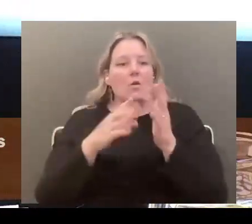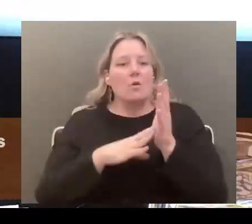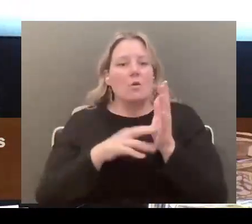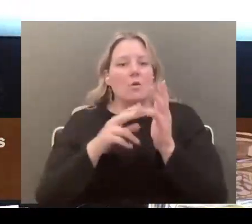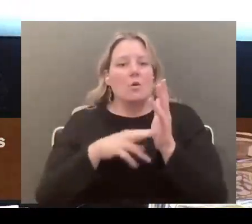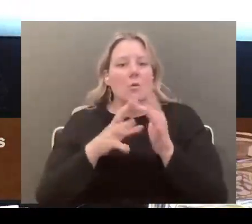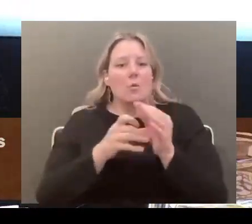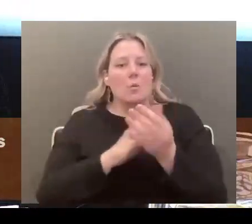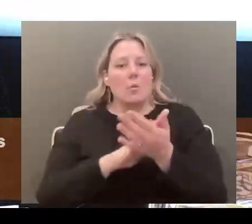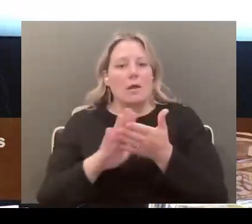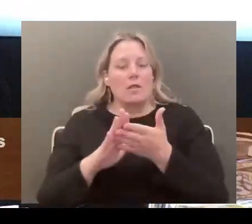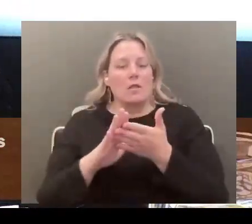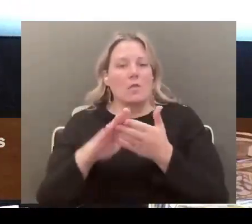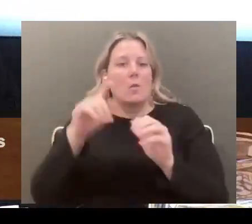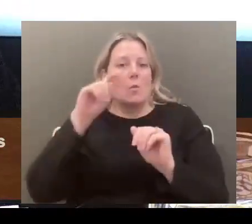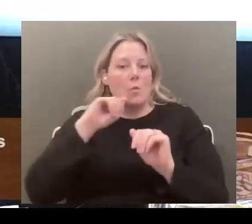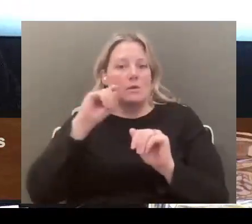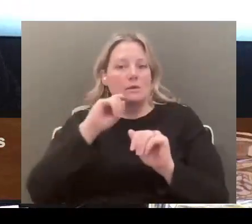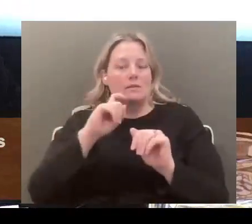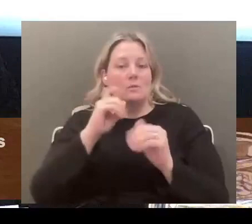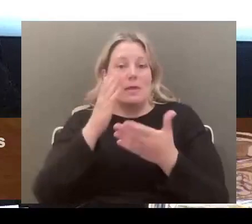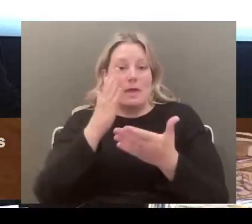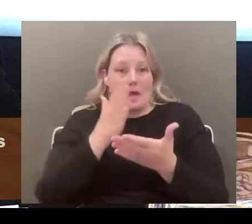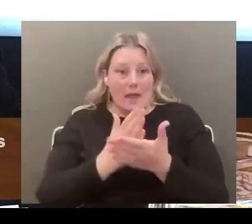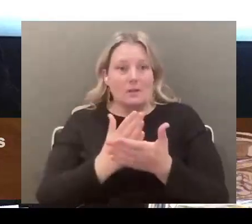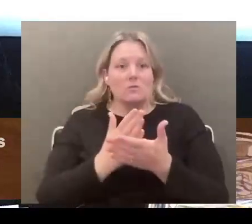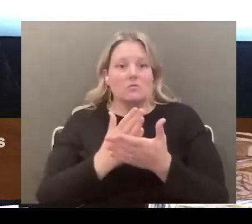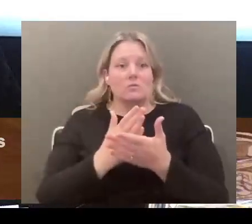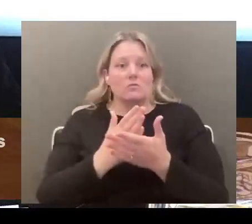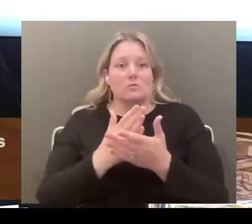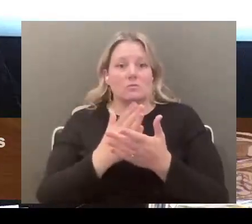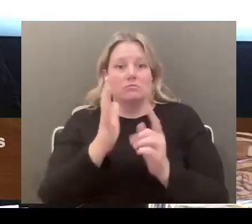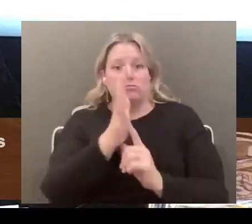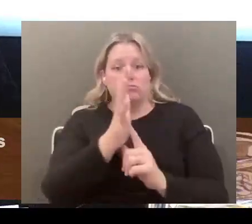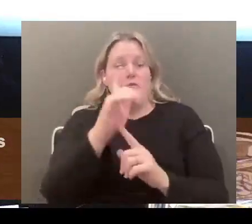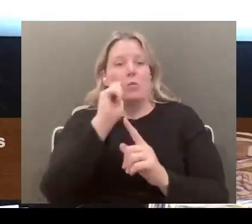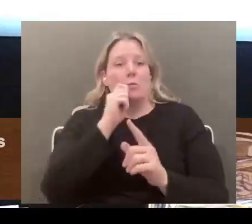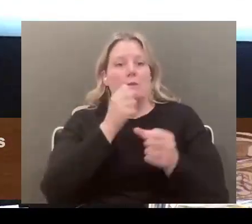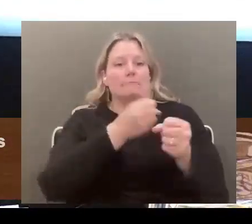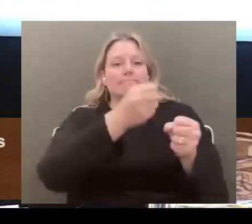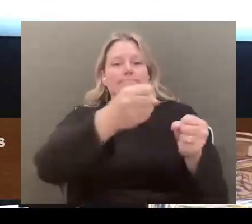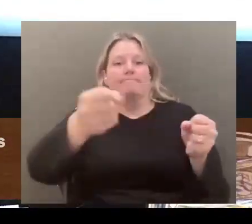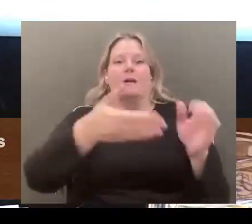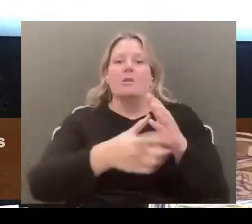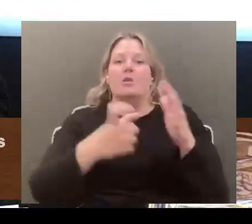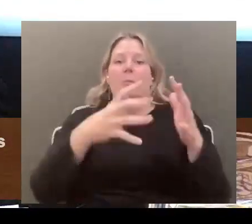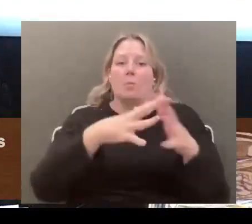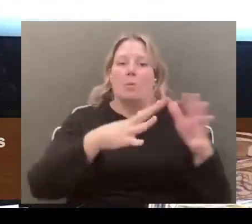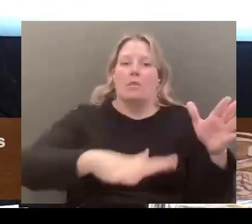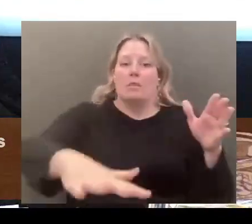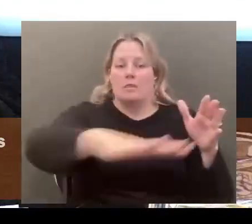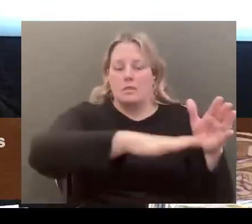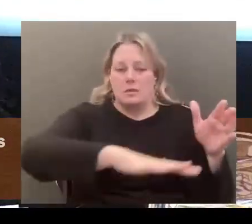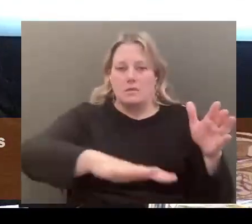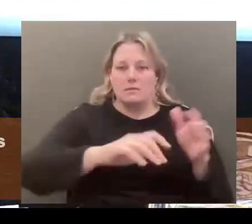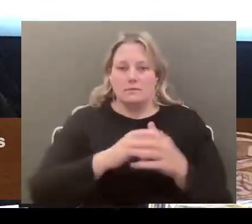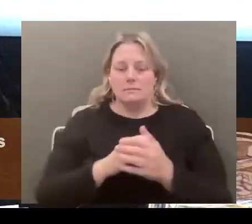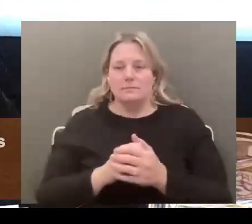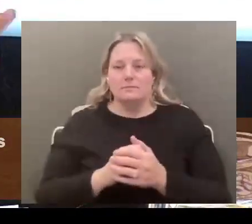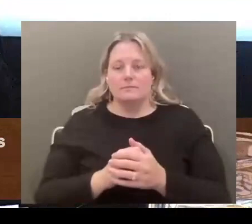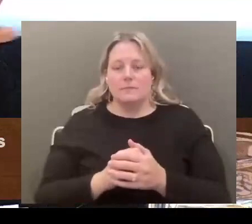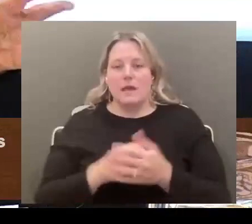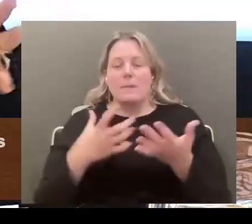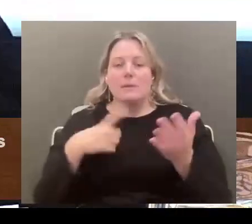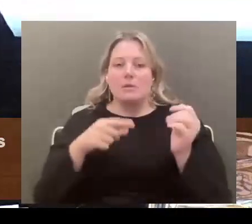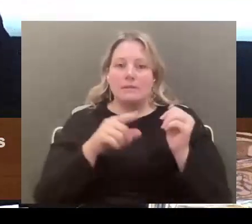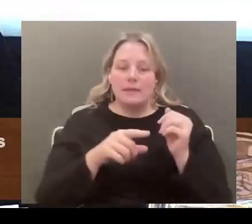wind farms will be situated. Hence, not just because of that, because there are also environmental and